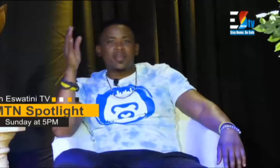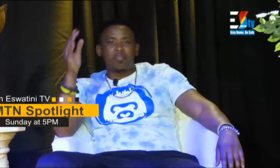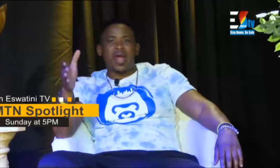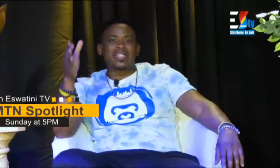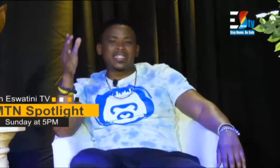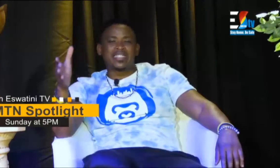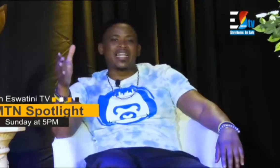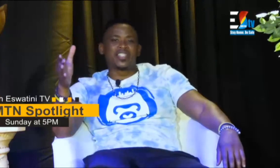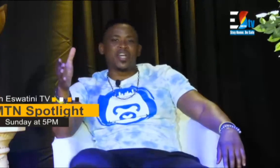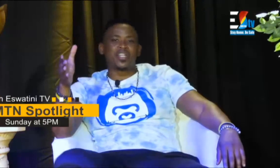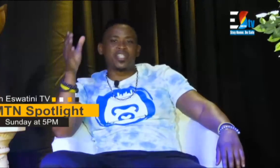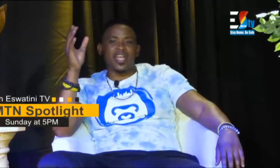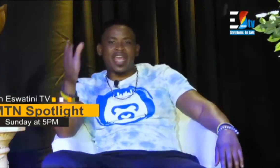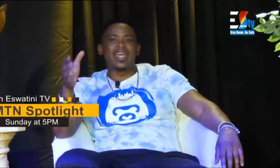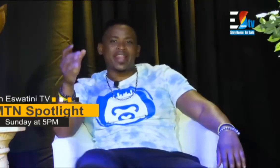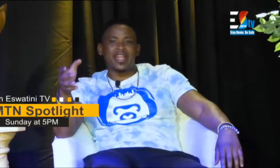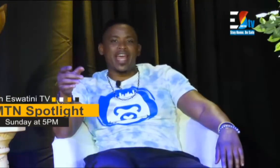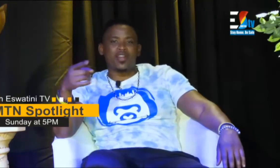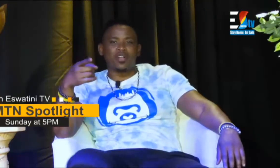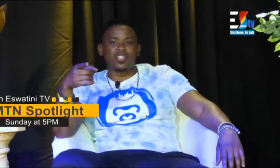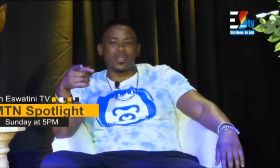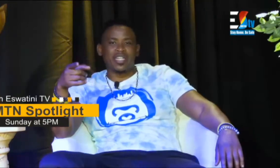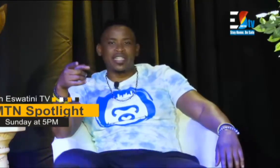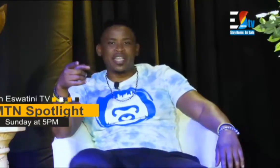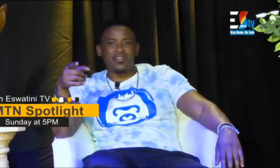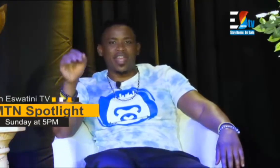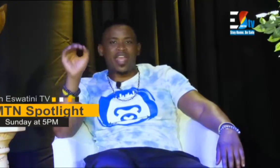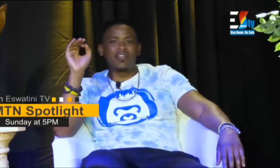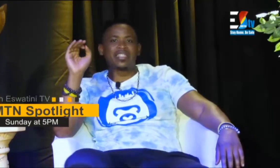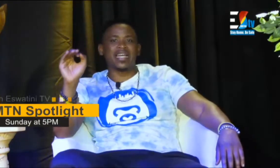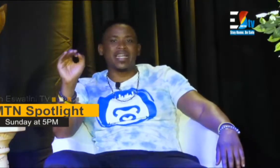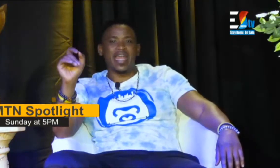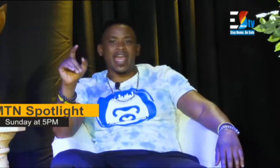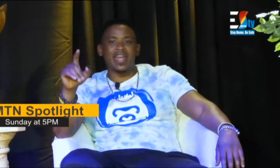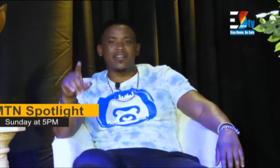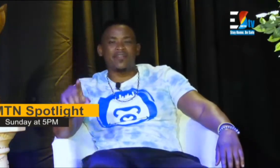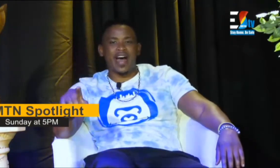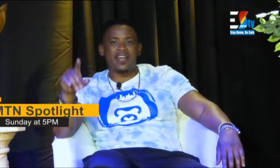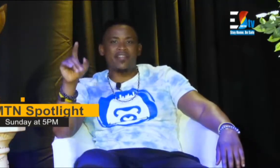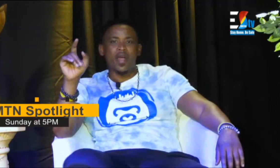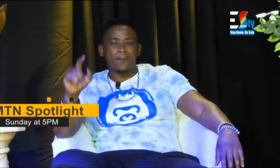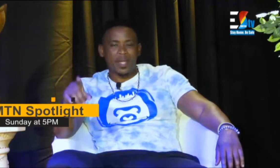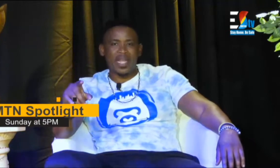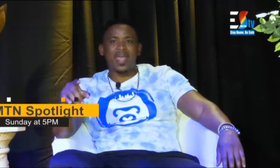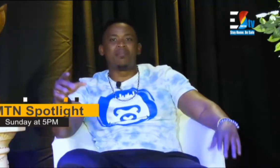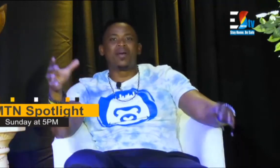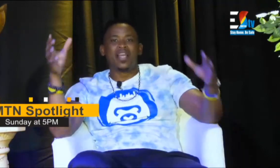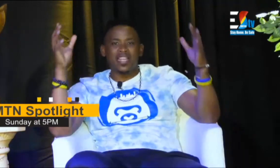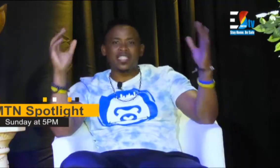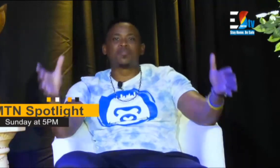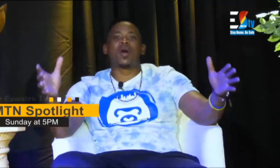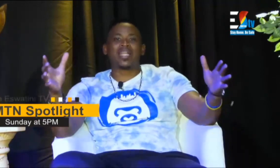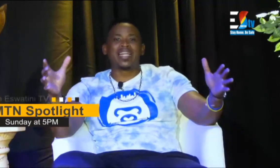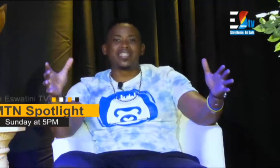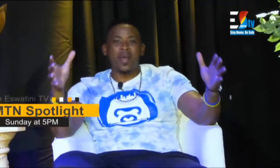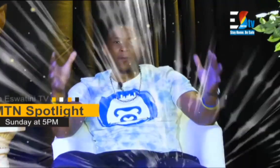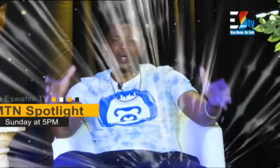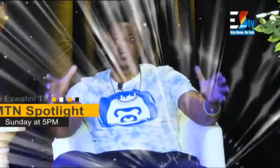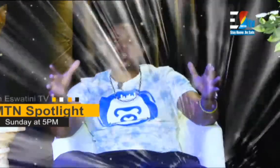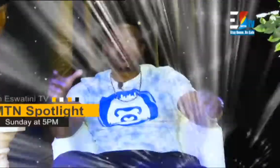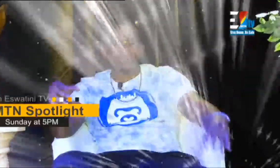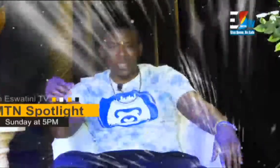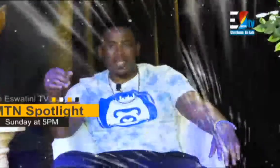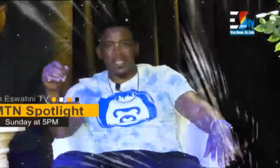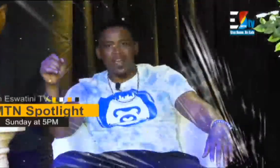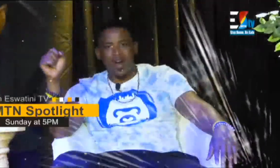Watch the brightest talent search in the land on Eswatini TV every Sunday at 5 p.m. The Spotlight,